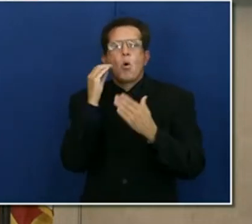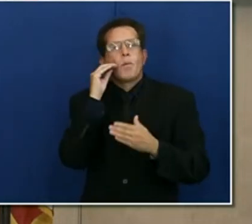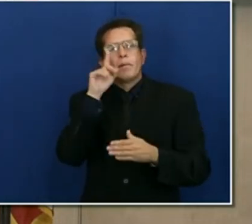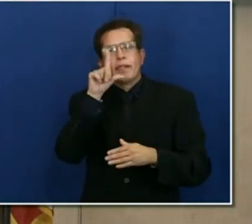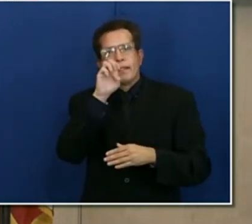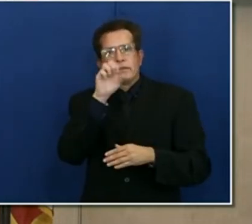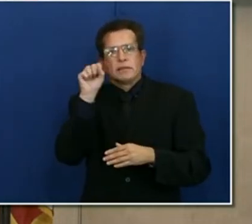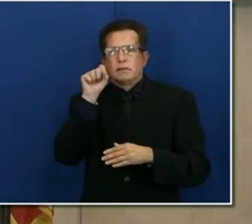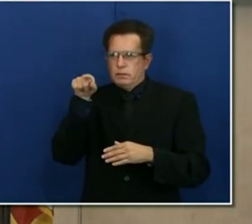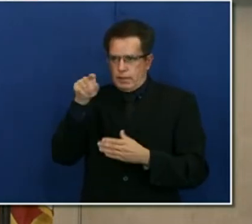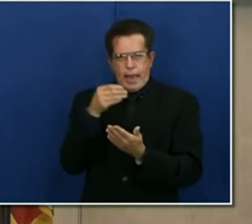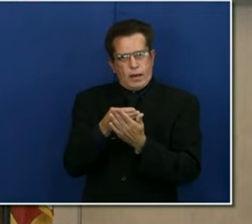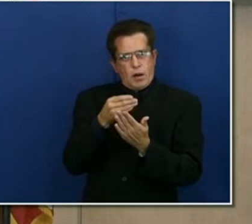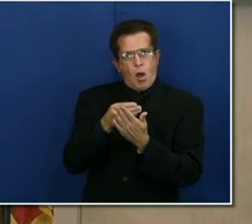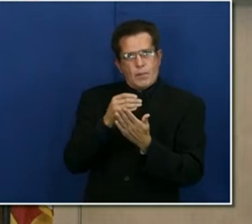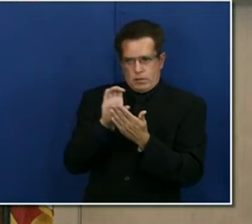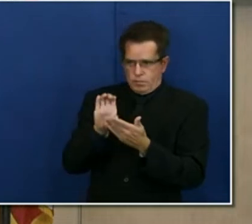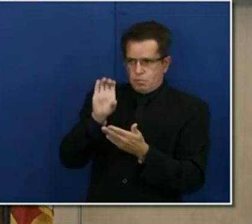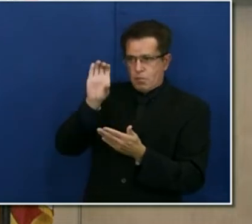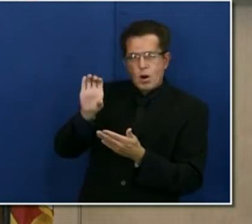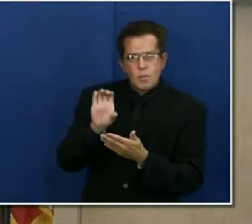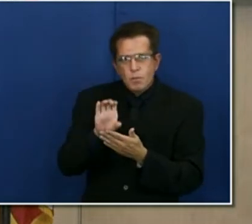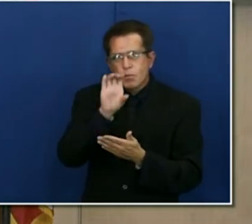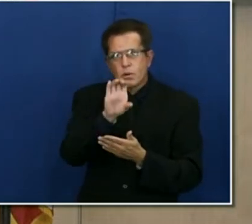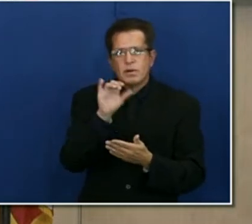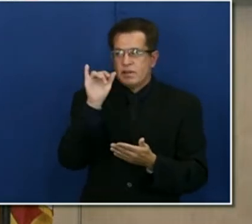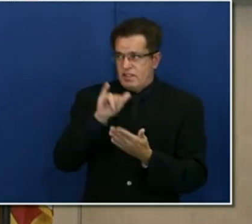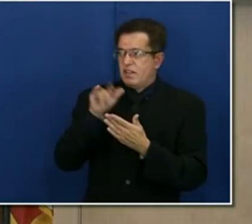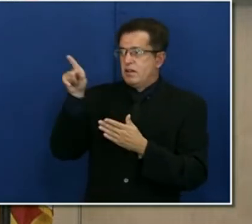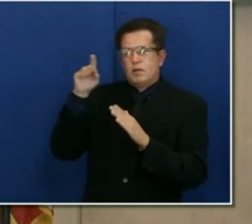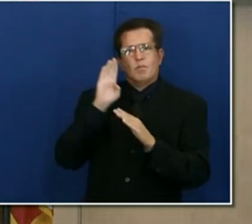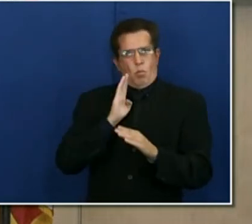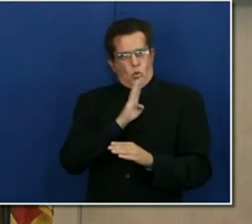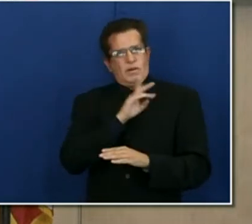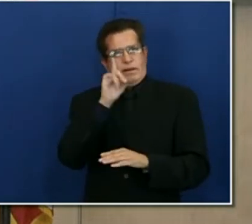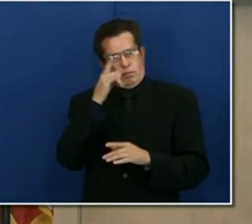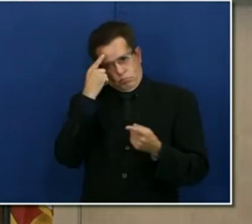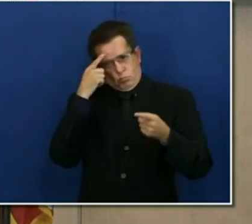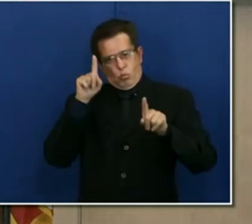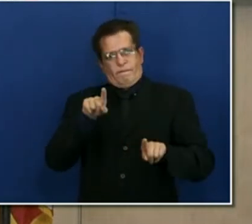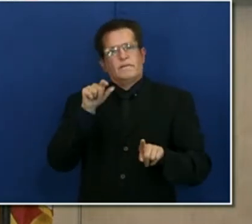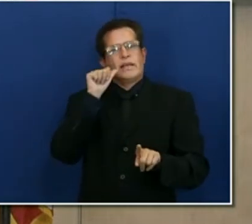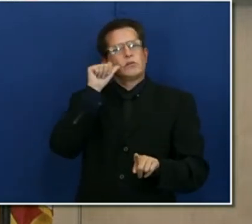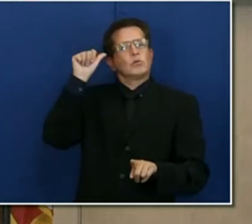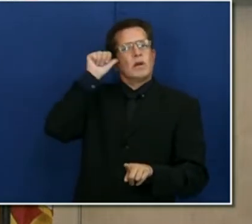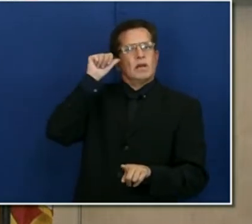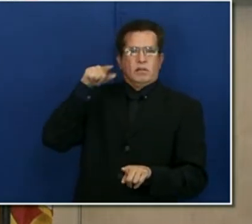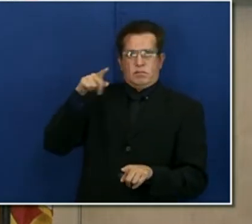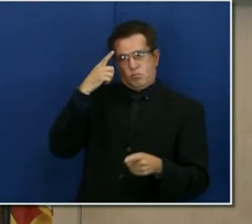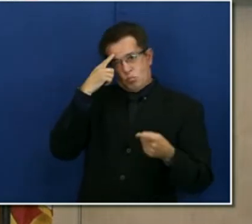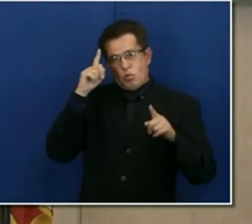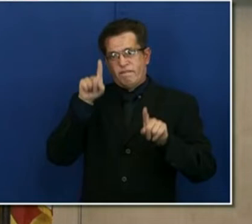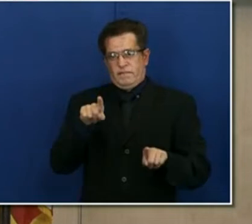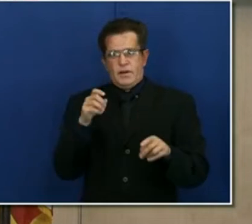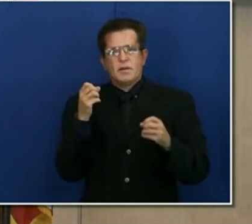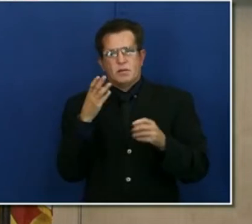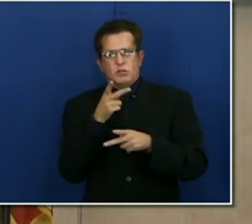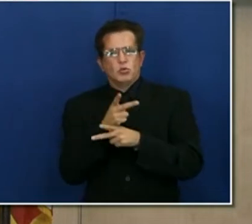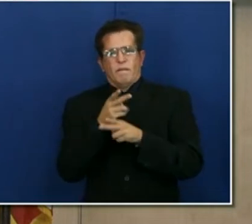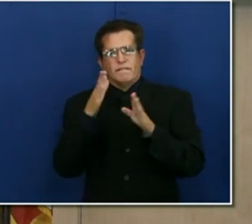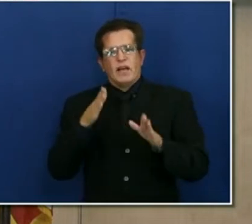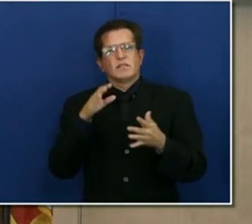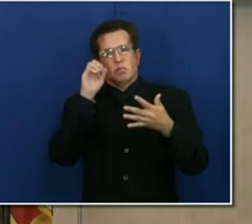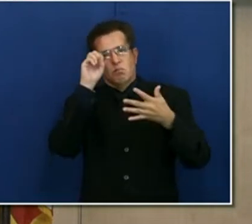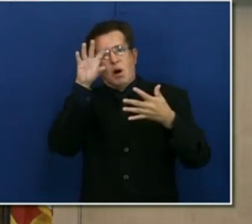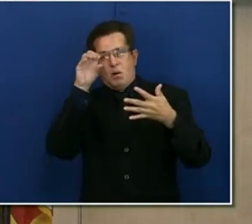economic stability. You heard a list of activities that the Board of Supervisors approved yesterday. Many of those factors will